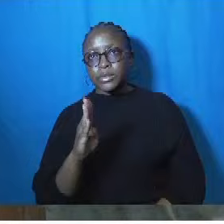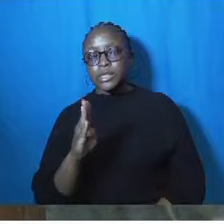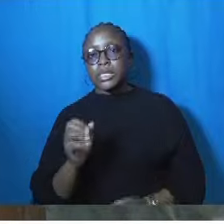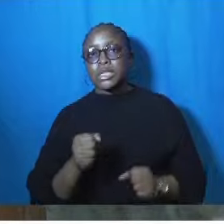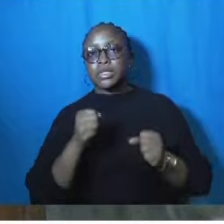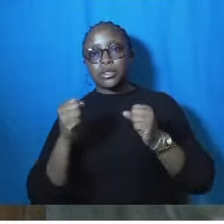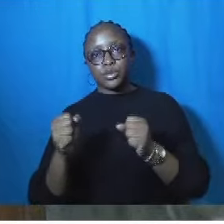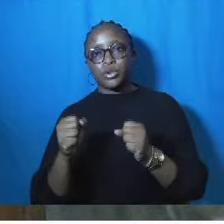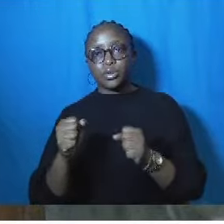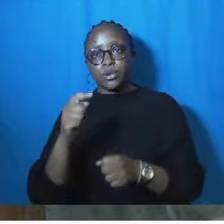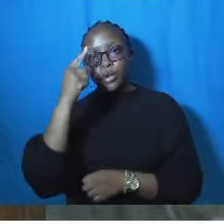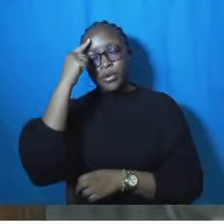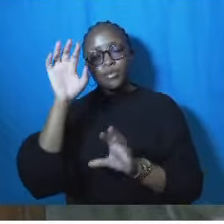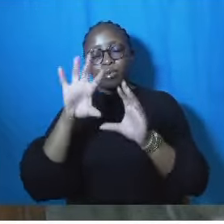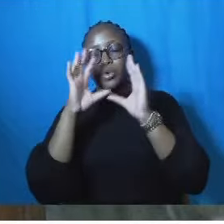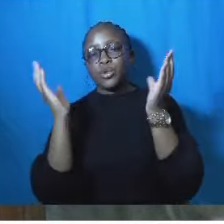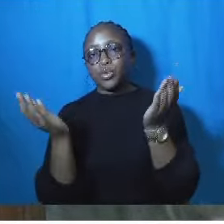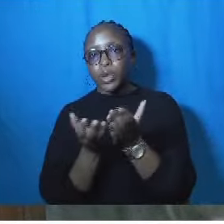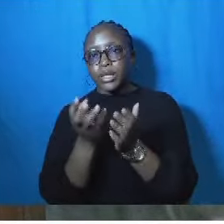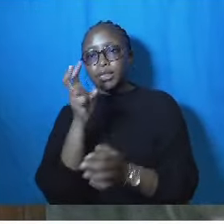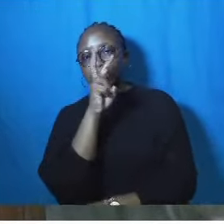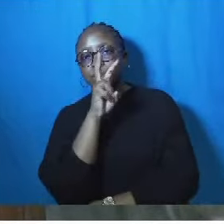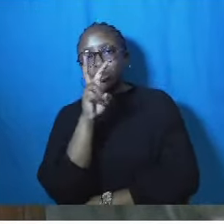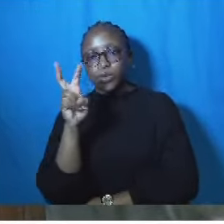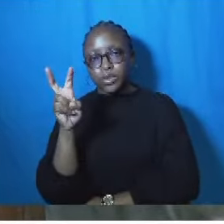come to the Father.